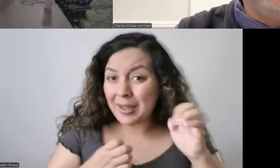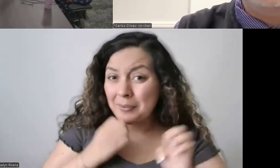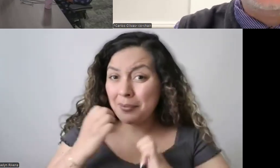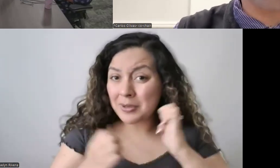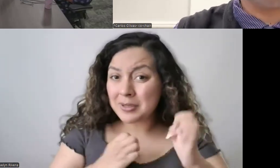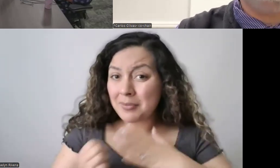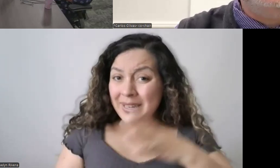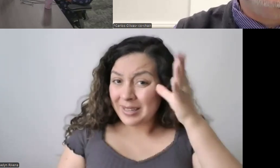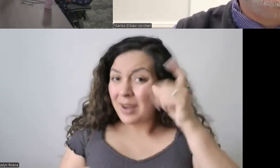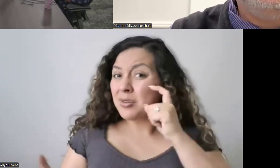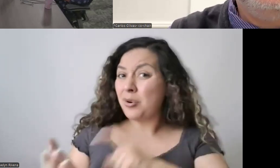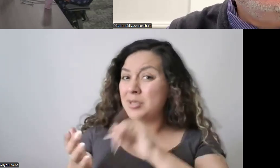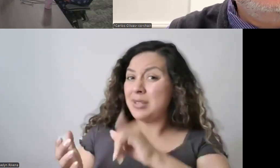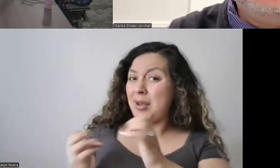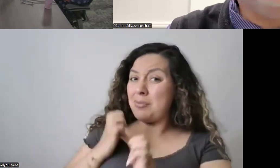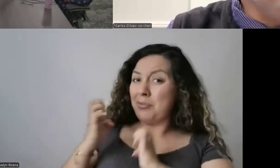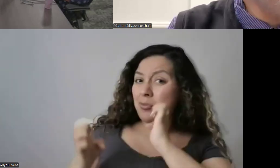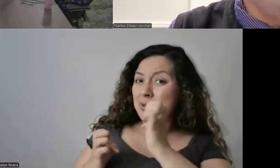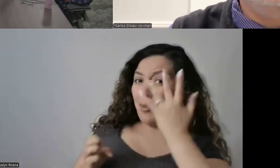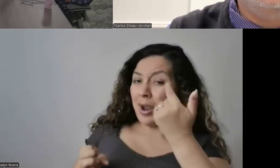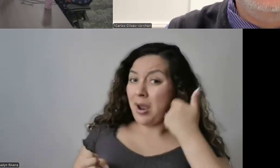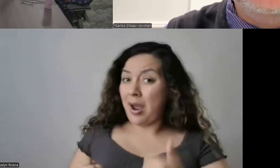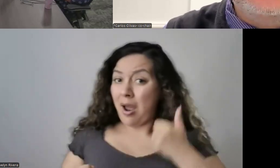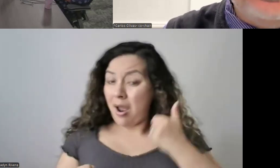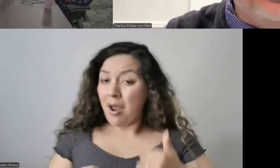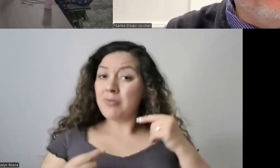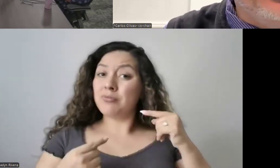feeling because I am struggling. And